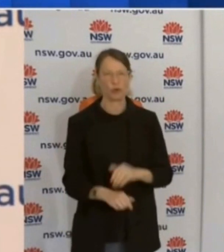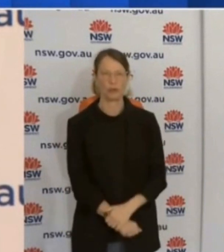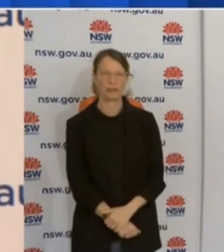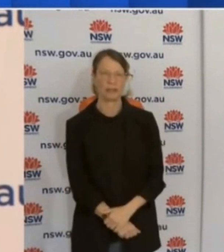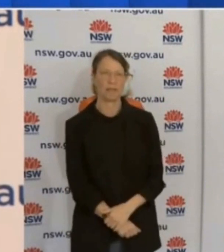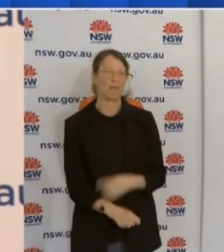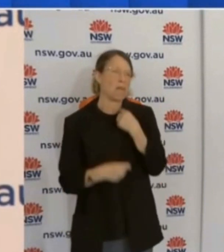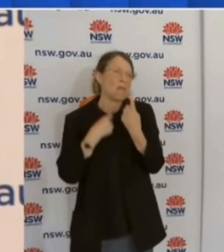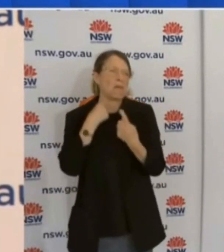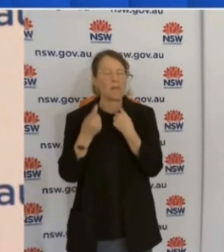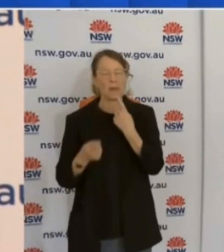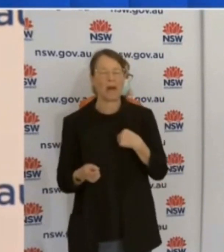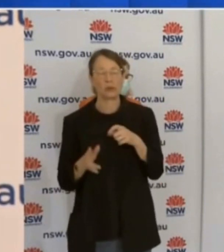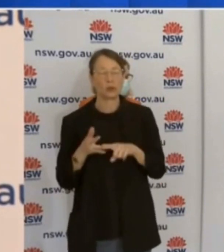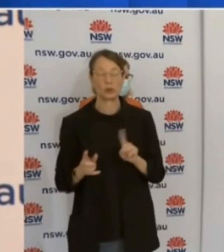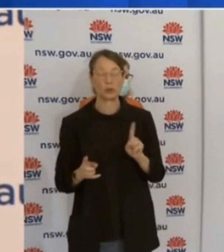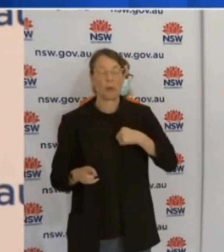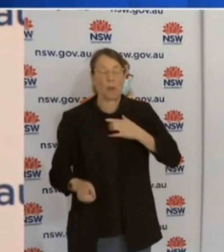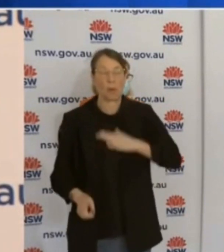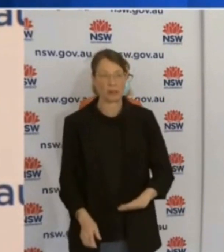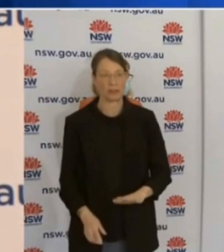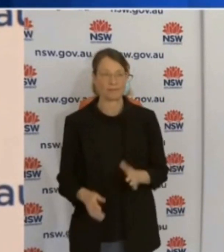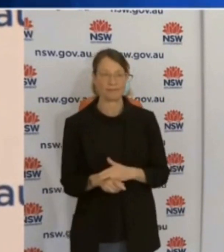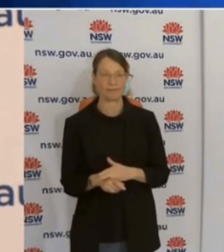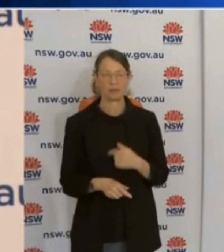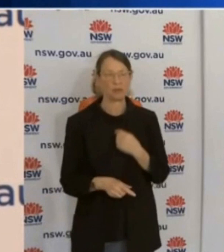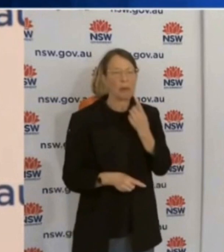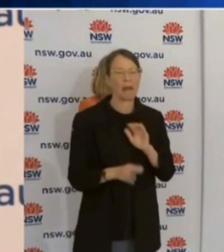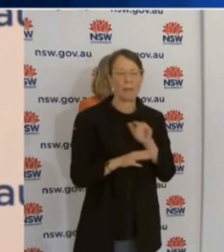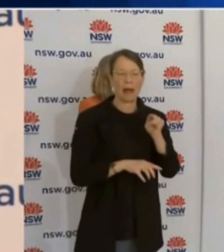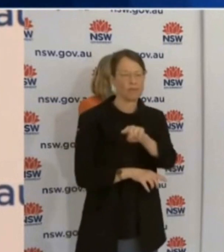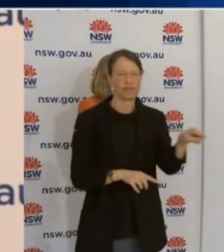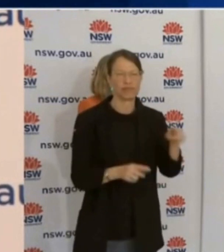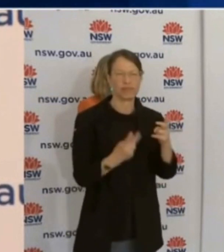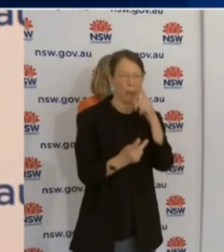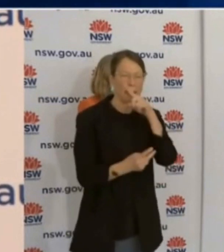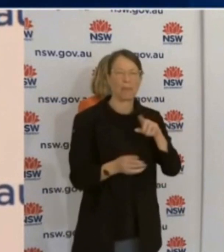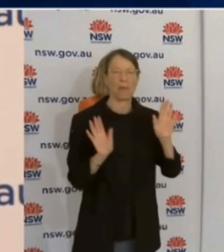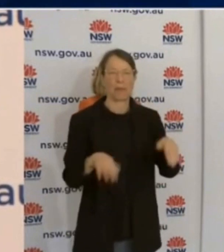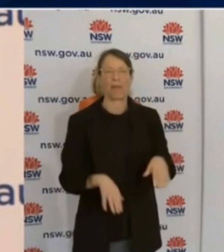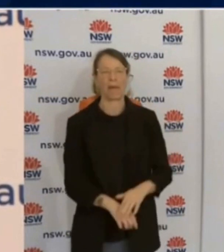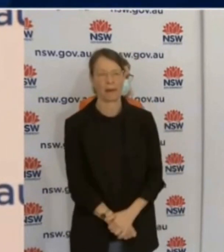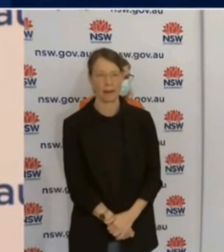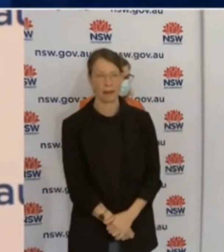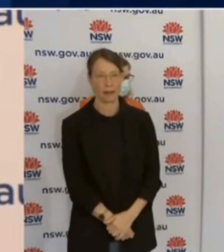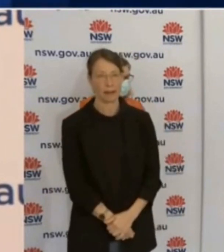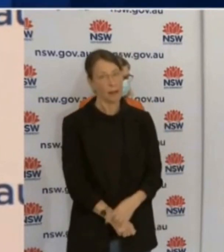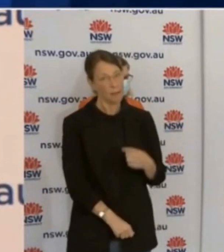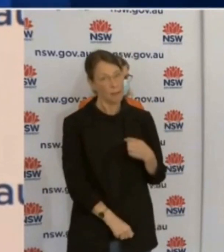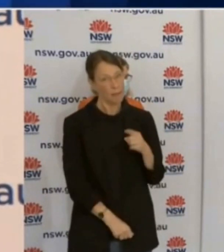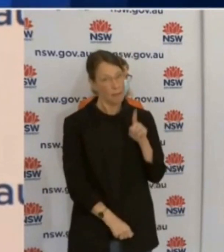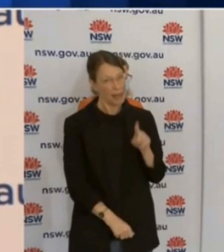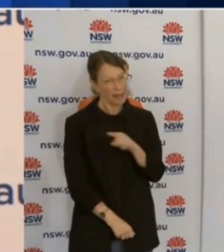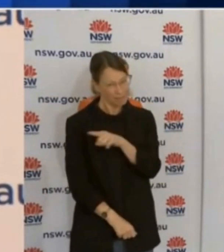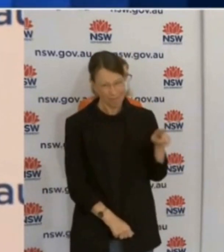they do in terms of its impact on the rest of the community. And I would say to them, you really need to, because